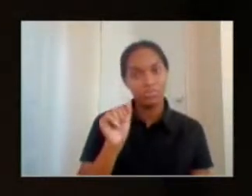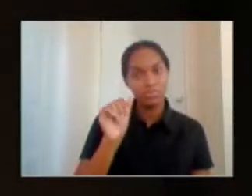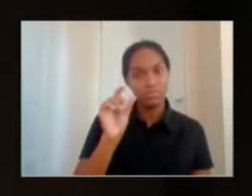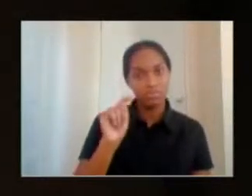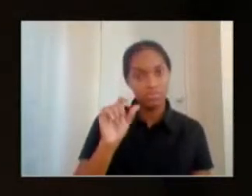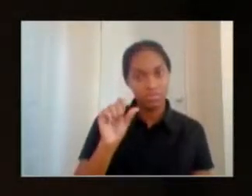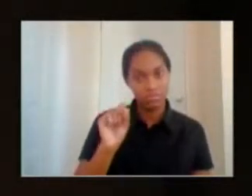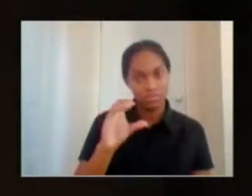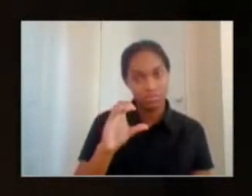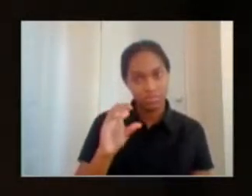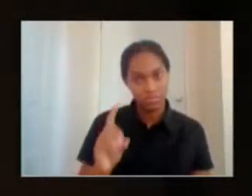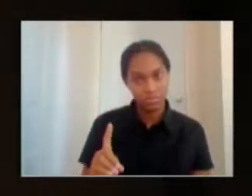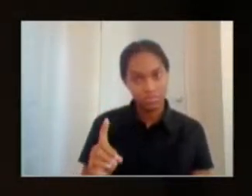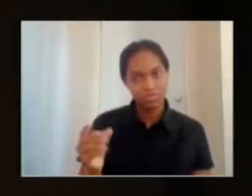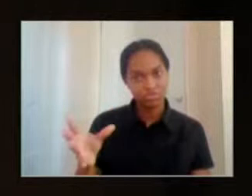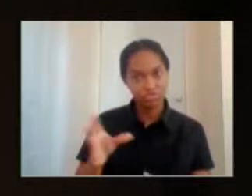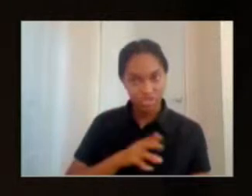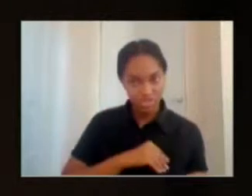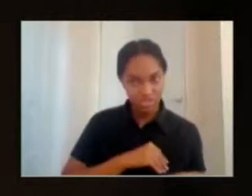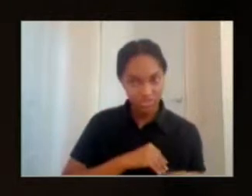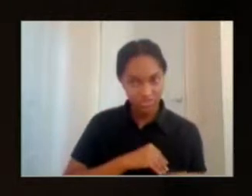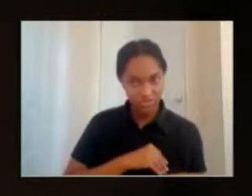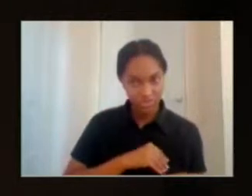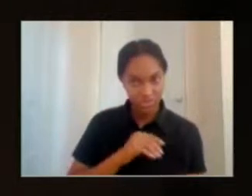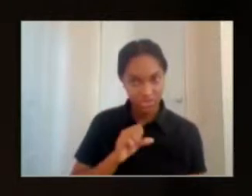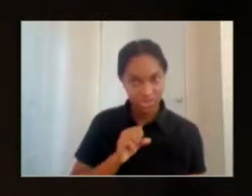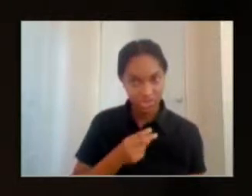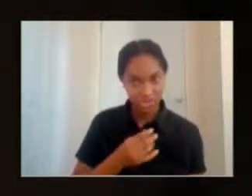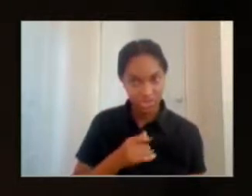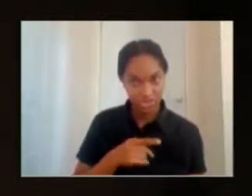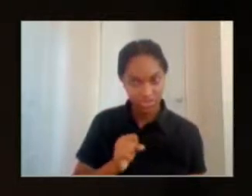chips that are very